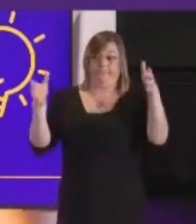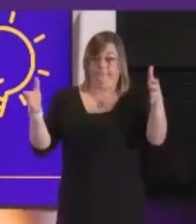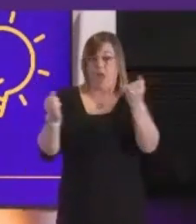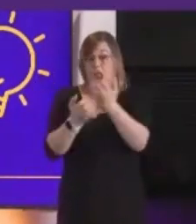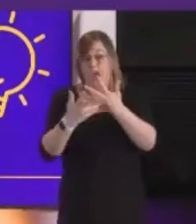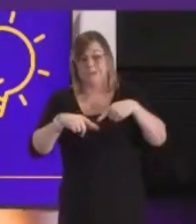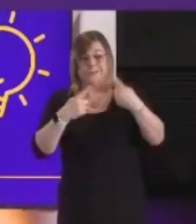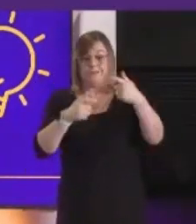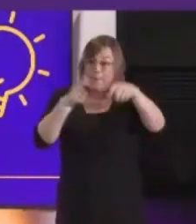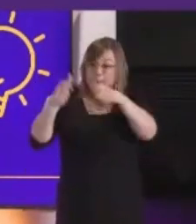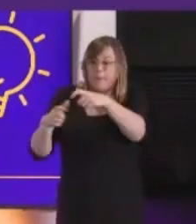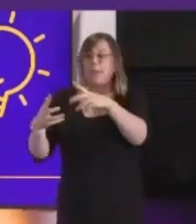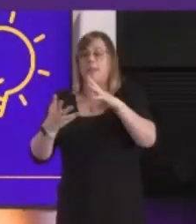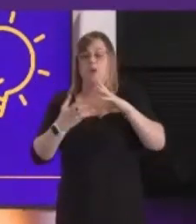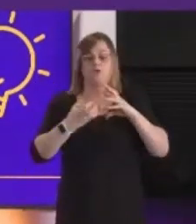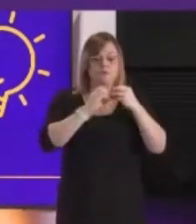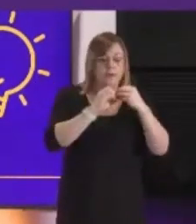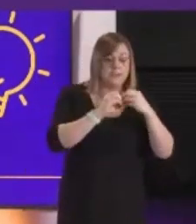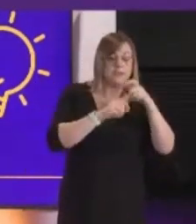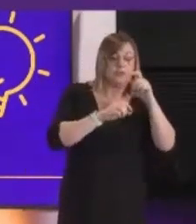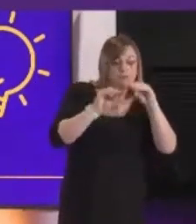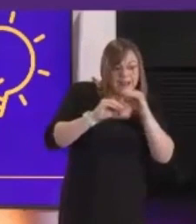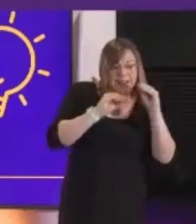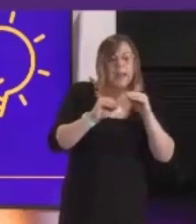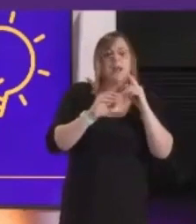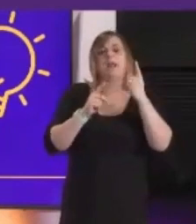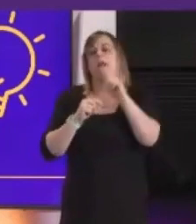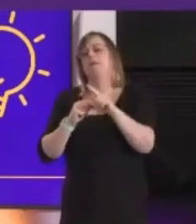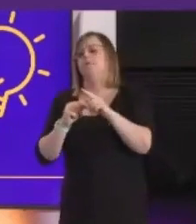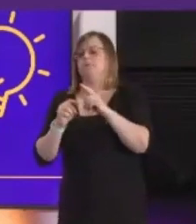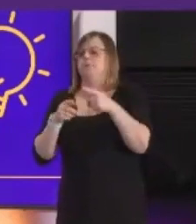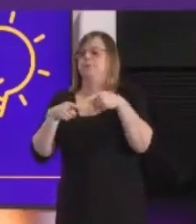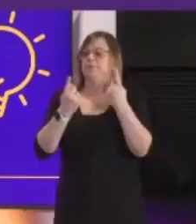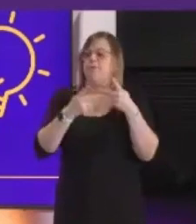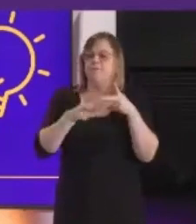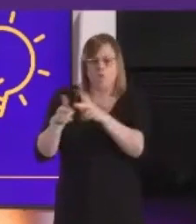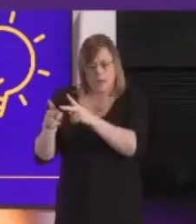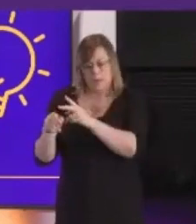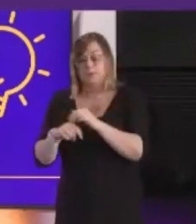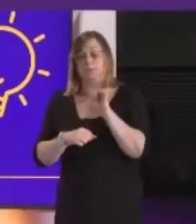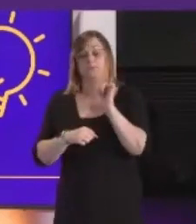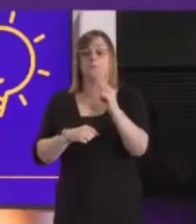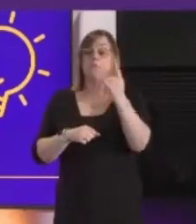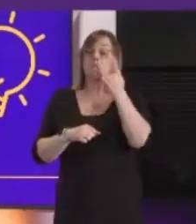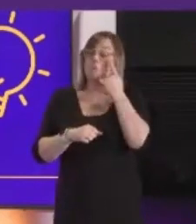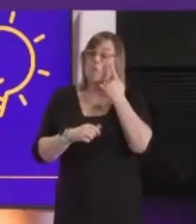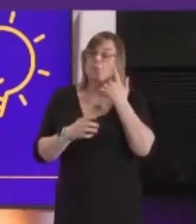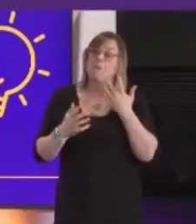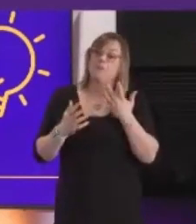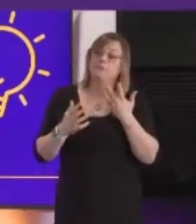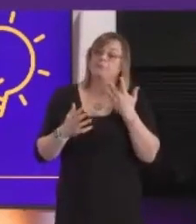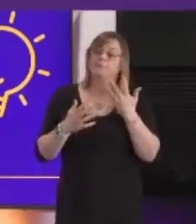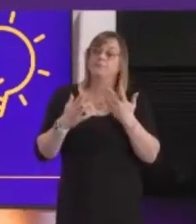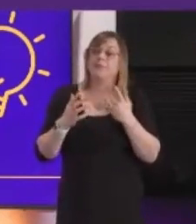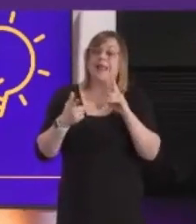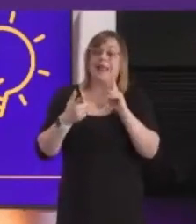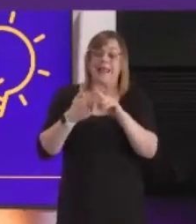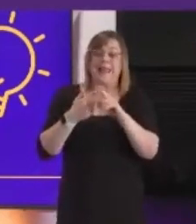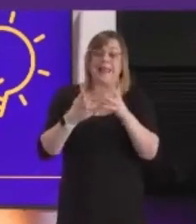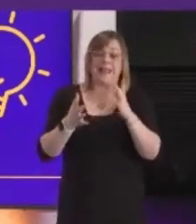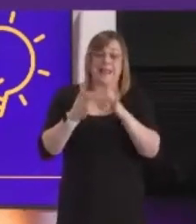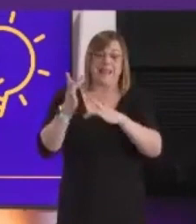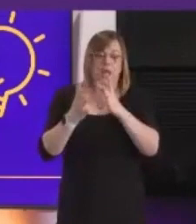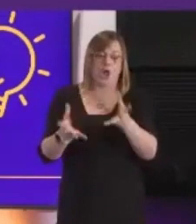people creating training on a lot of different formats. So whilst we looked at the e-learning